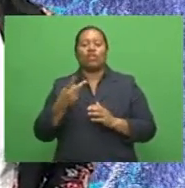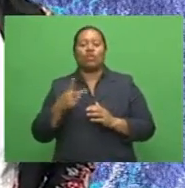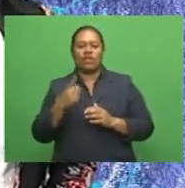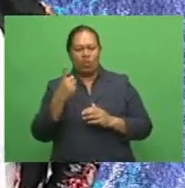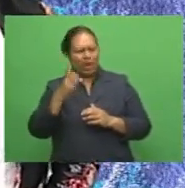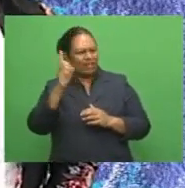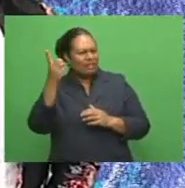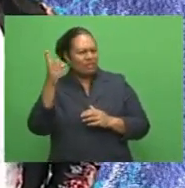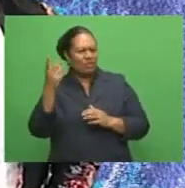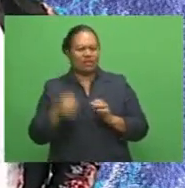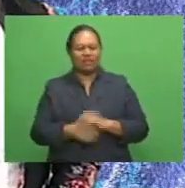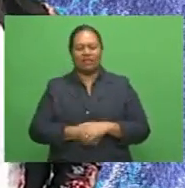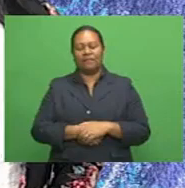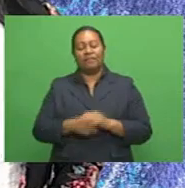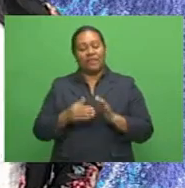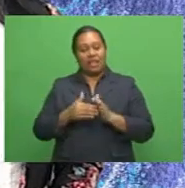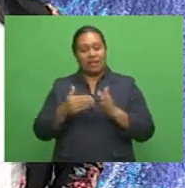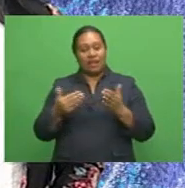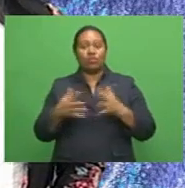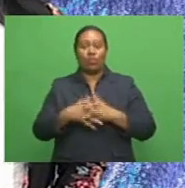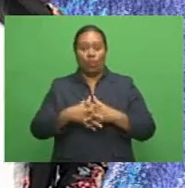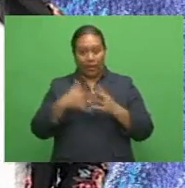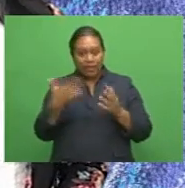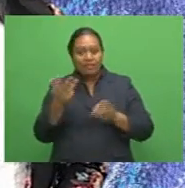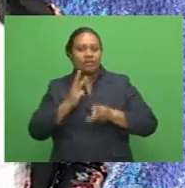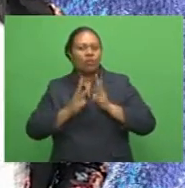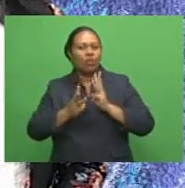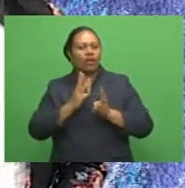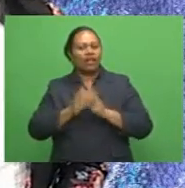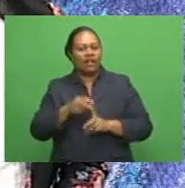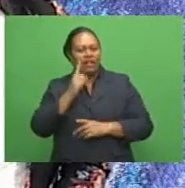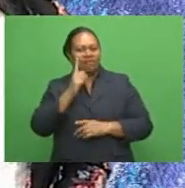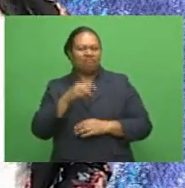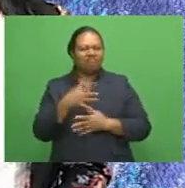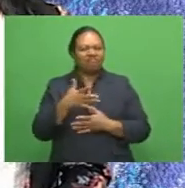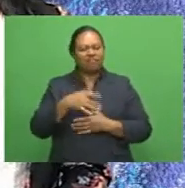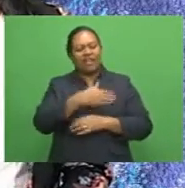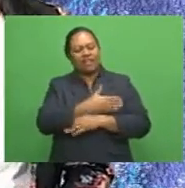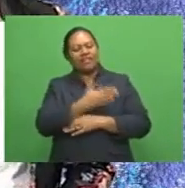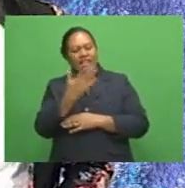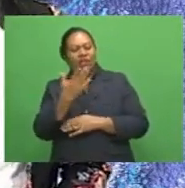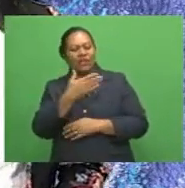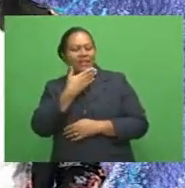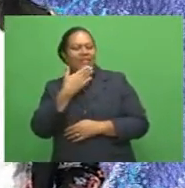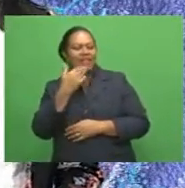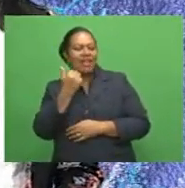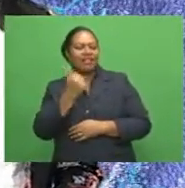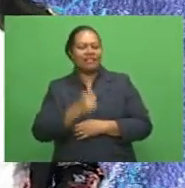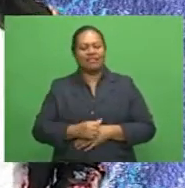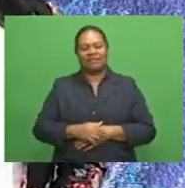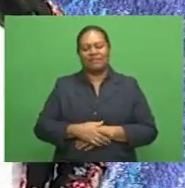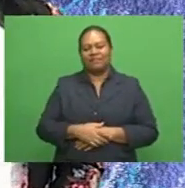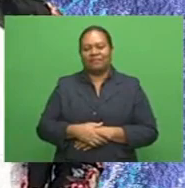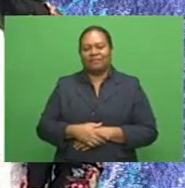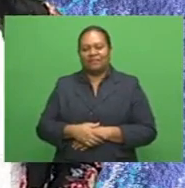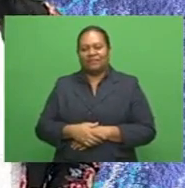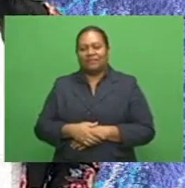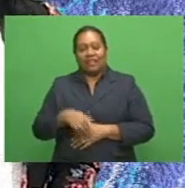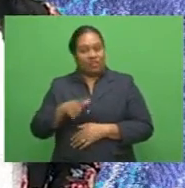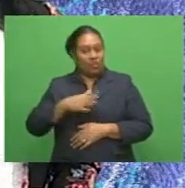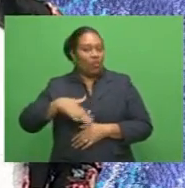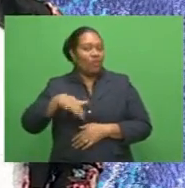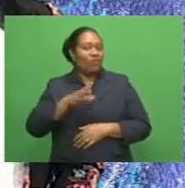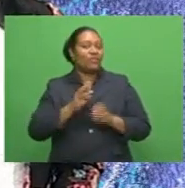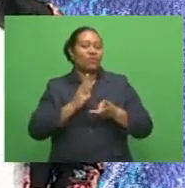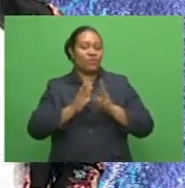degrees. And looking further on to Wednesday, the day will improve to nicer and brighter spells. That's all the weather